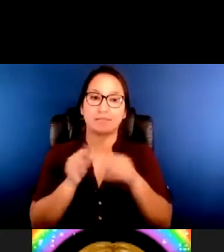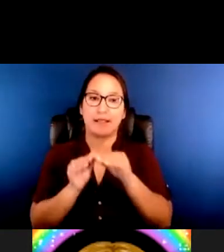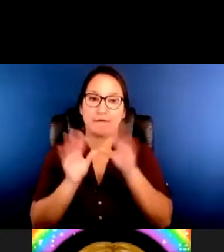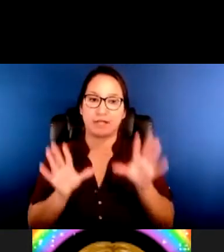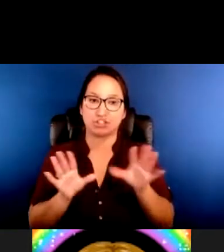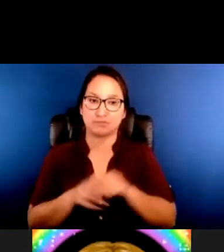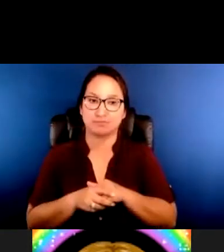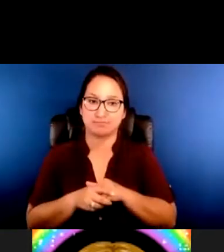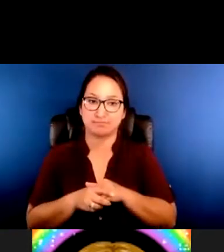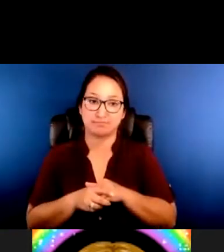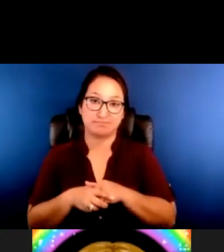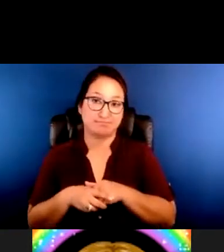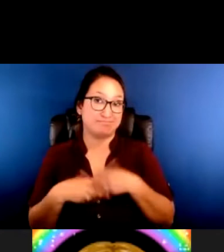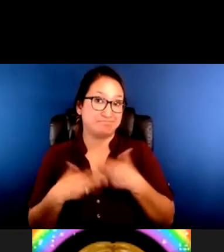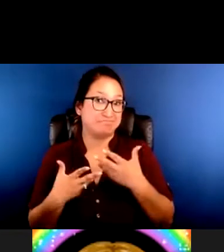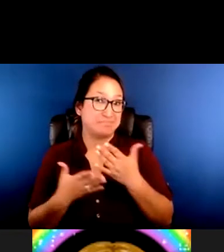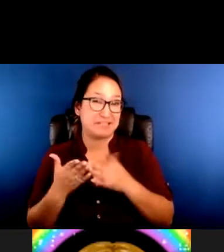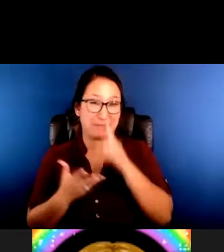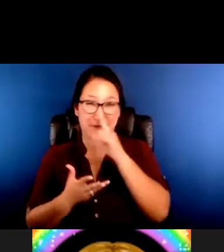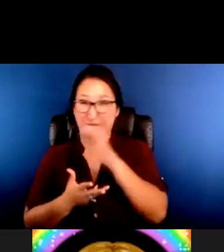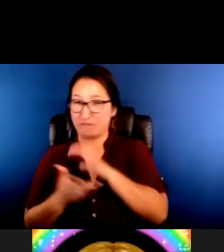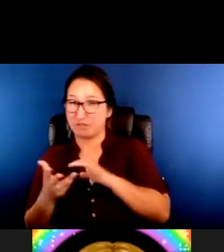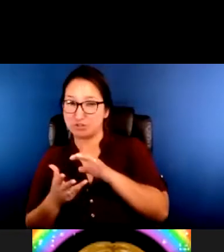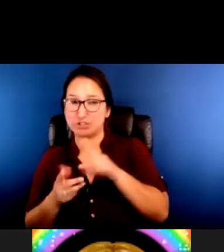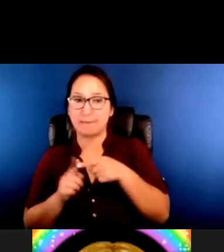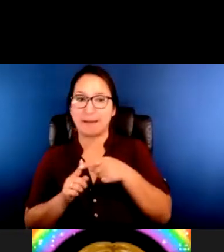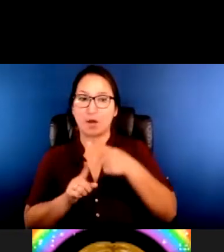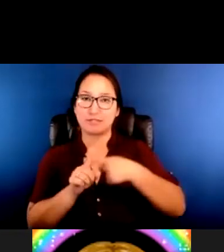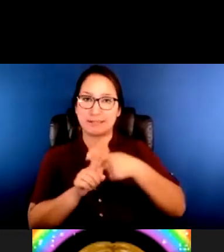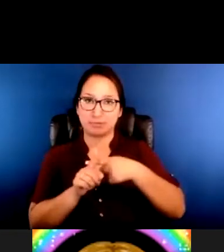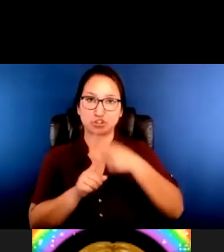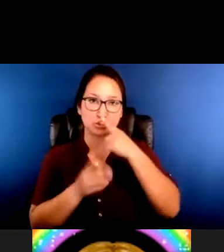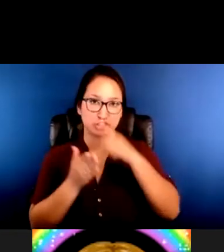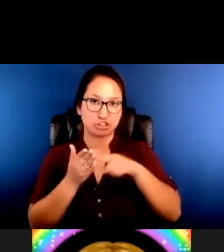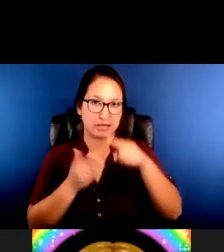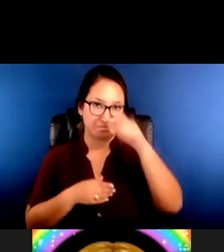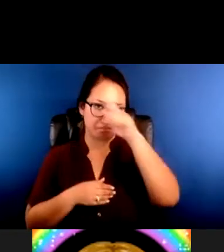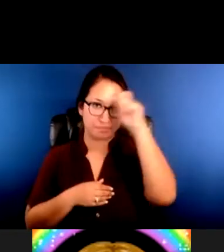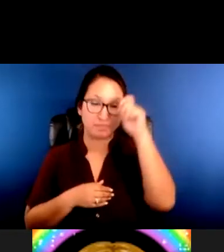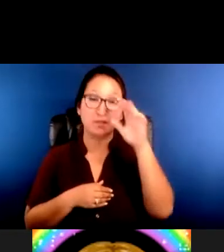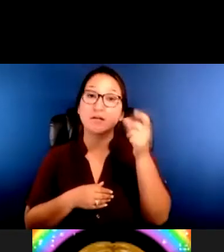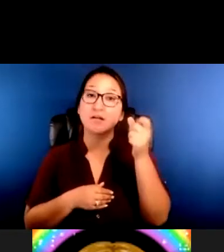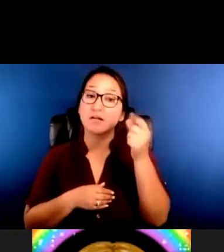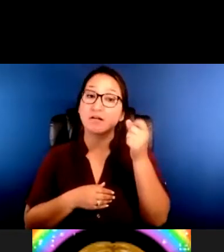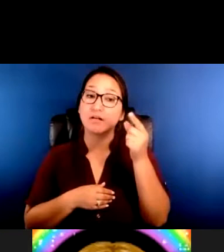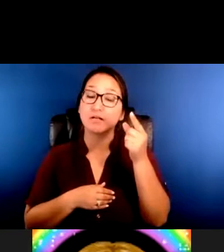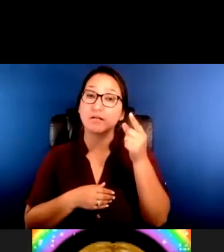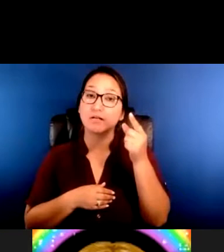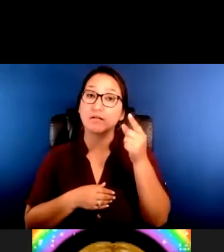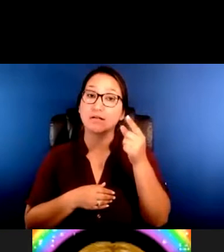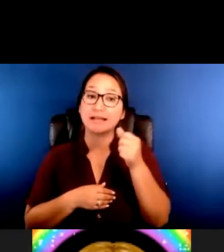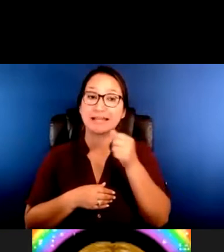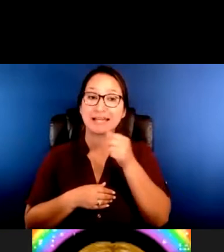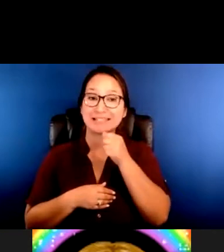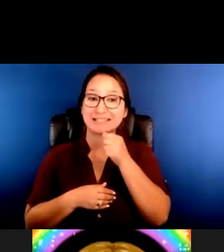I don't know, confusion maybe is the best word about temperature checks. It is not an I just want to be clear, it's not an expectation